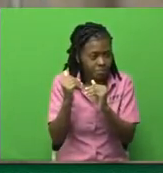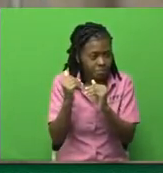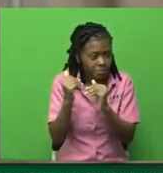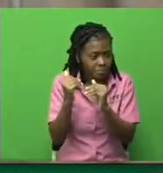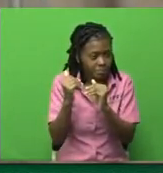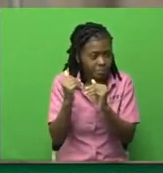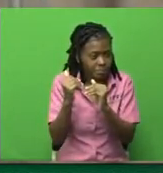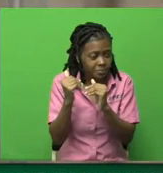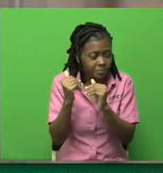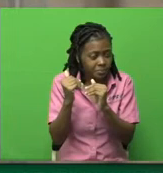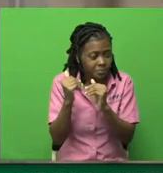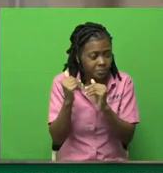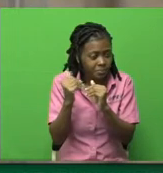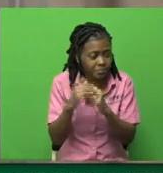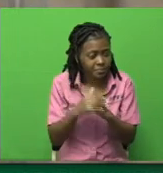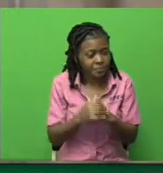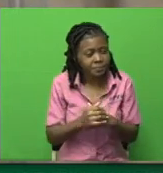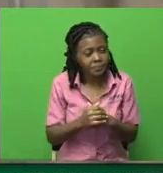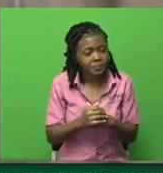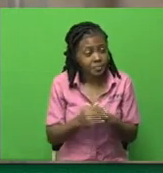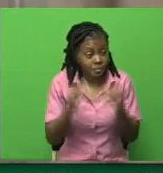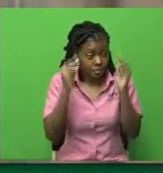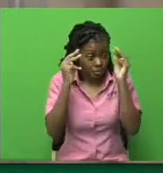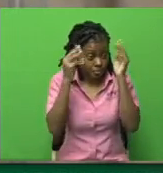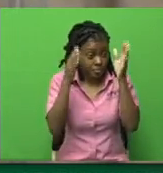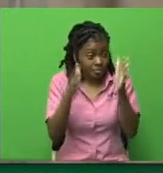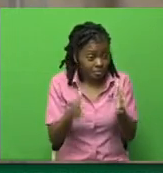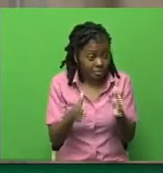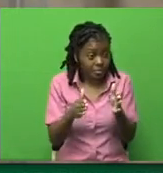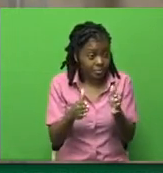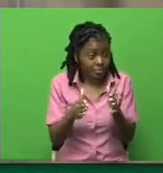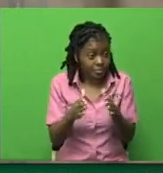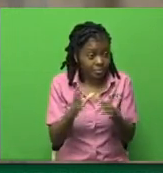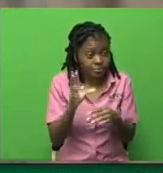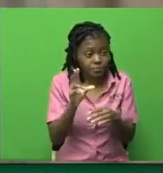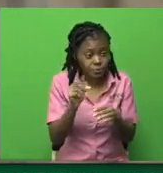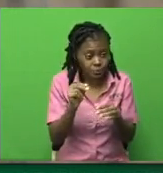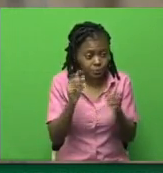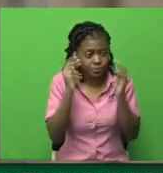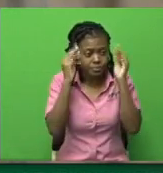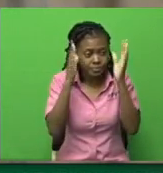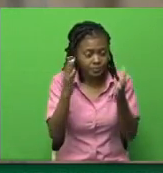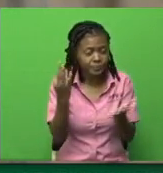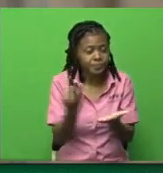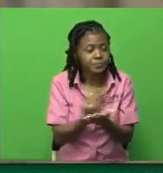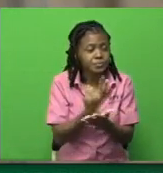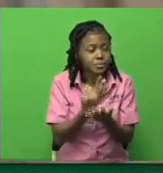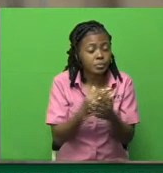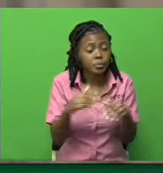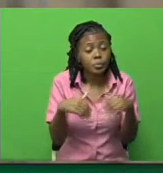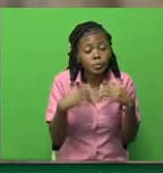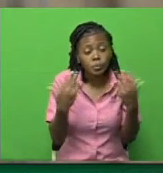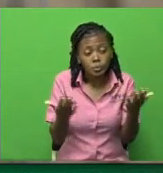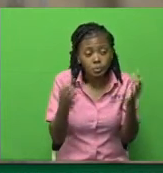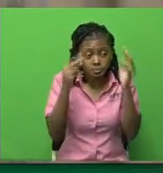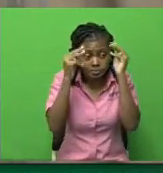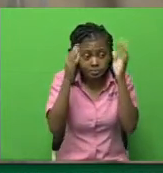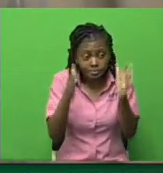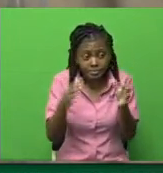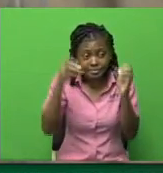that the member for Diego Martin Northeast or the member Filipino Bonaire West